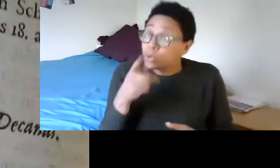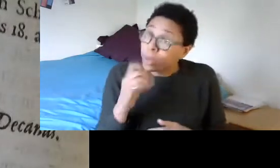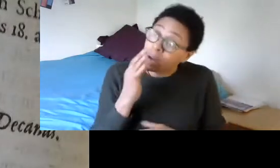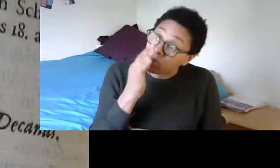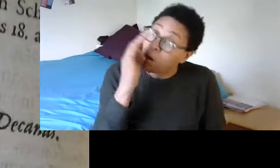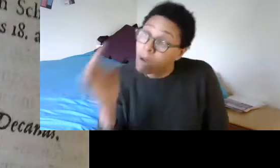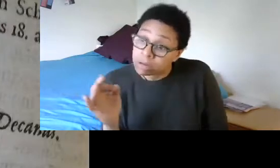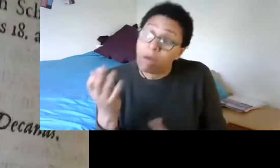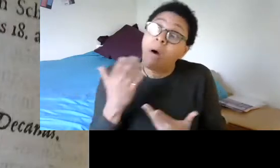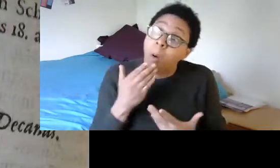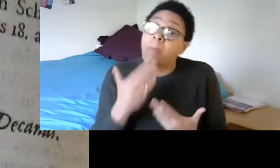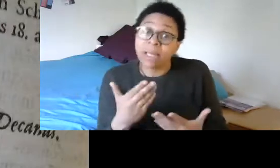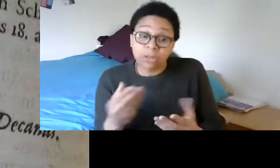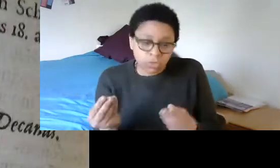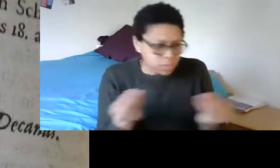the library.